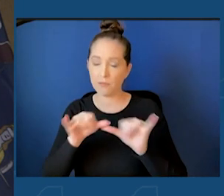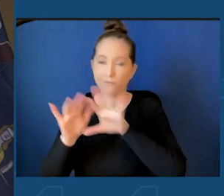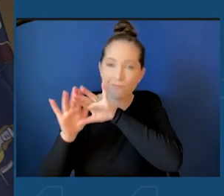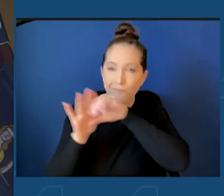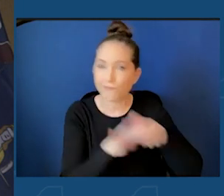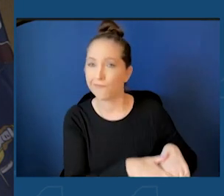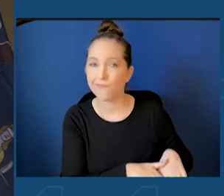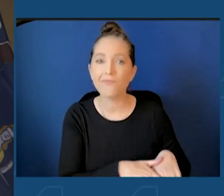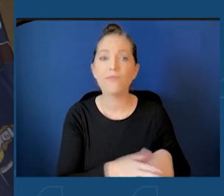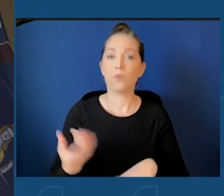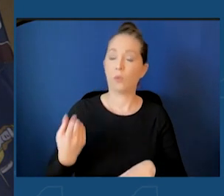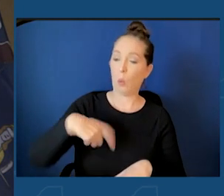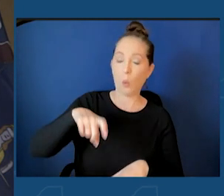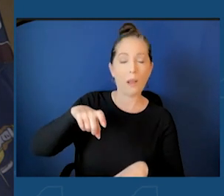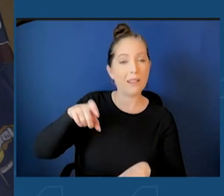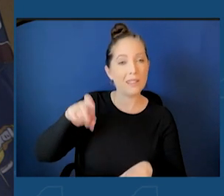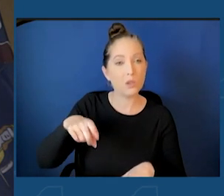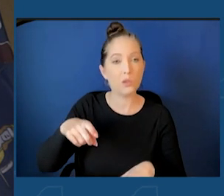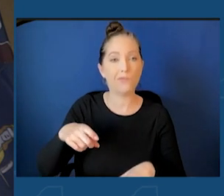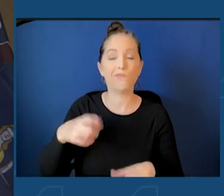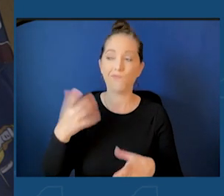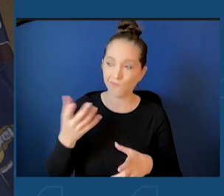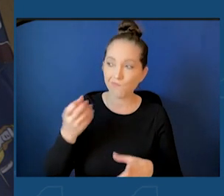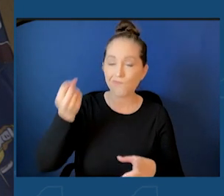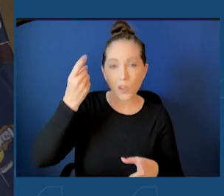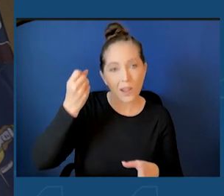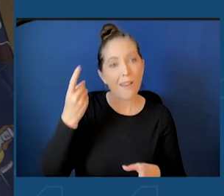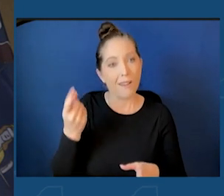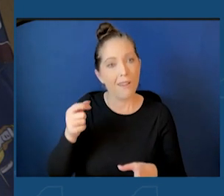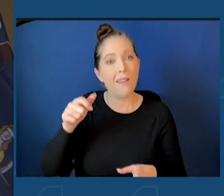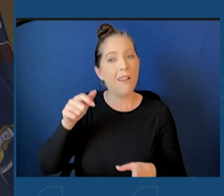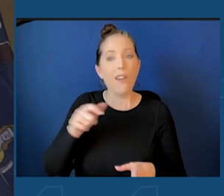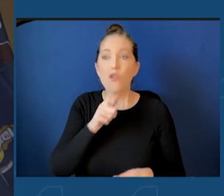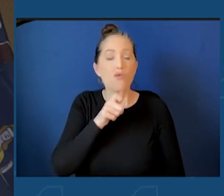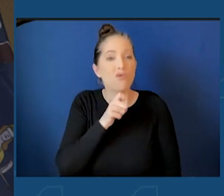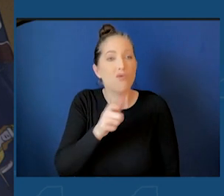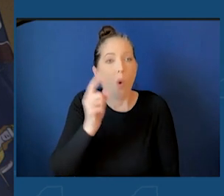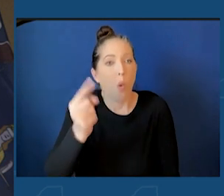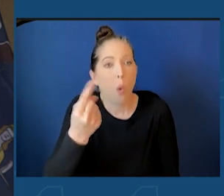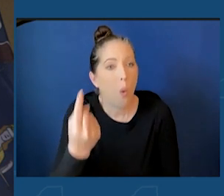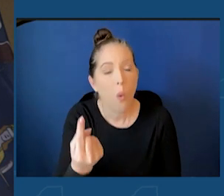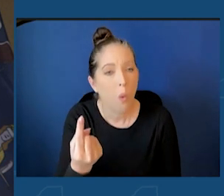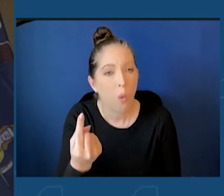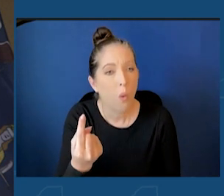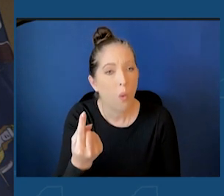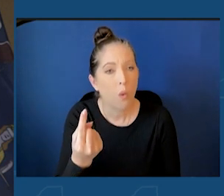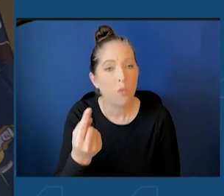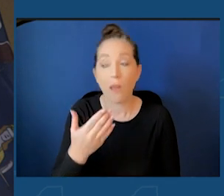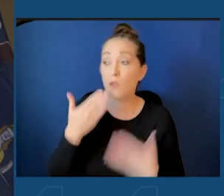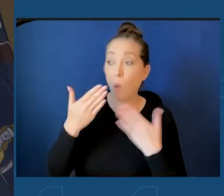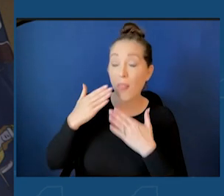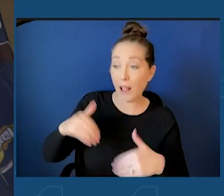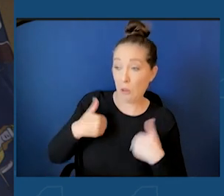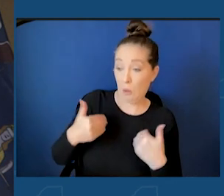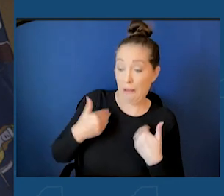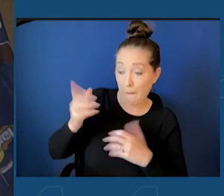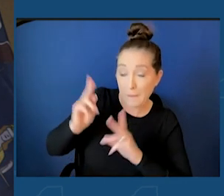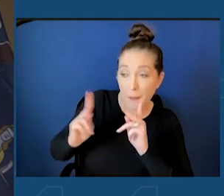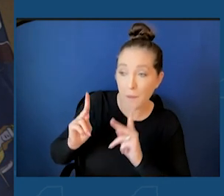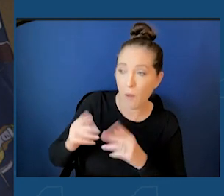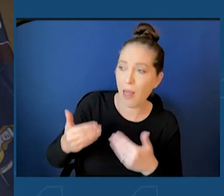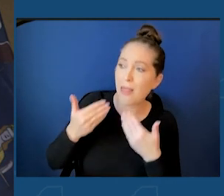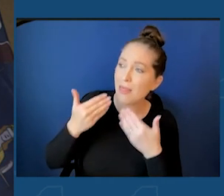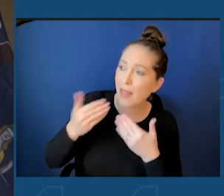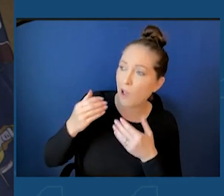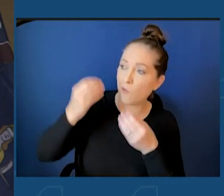of letting people know they don't have to go through what they're going through alone. And I thank the young people for reminding us of the responsibility we have as adults to make